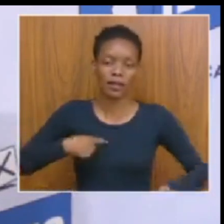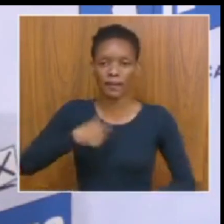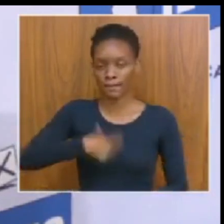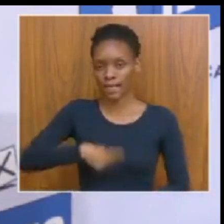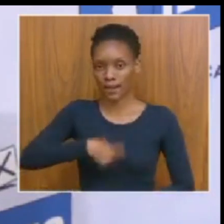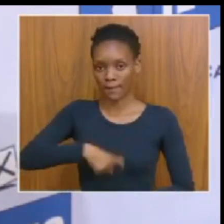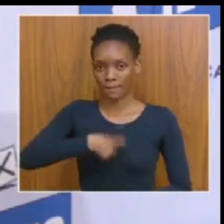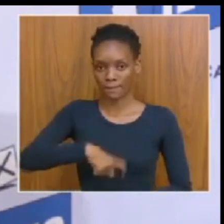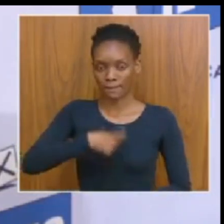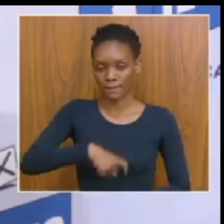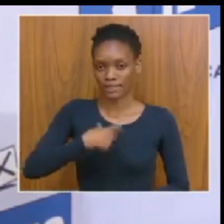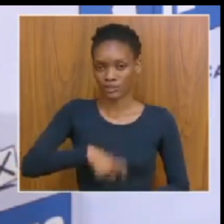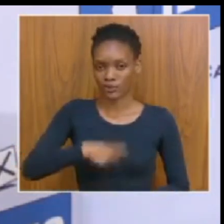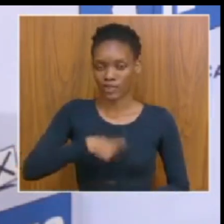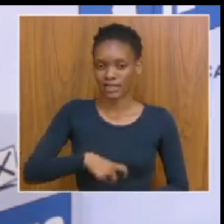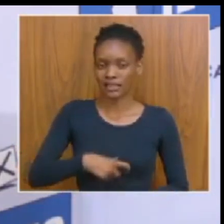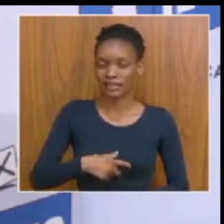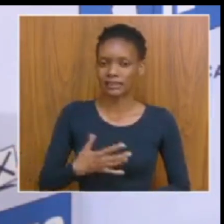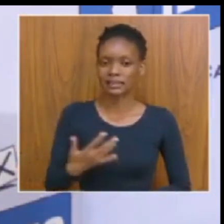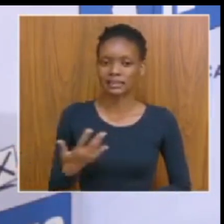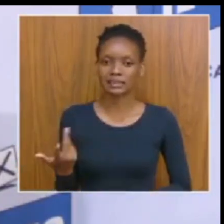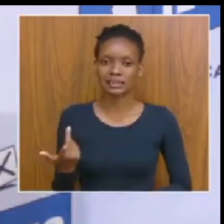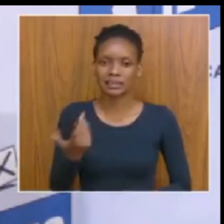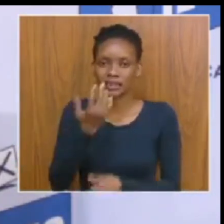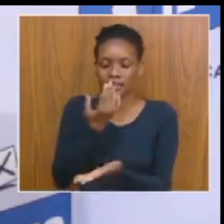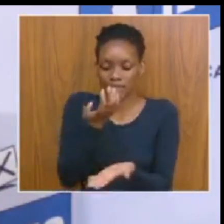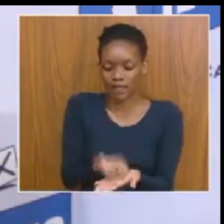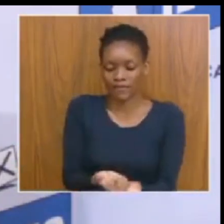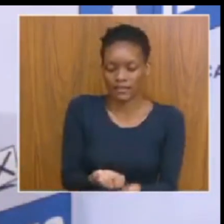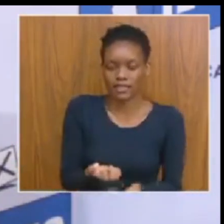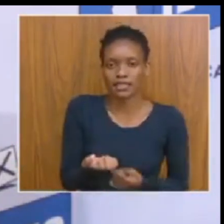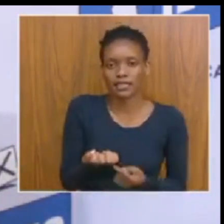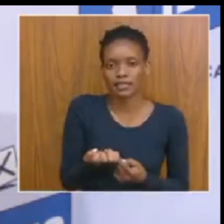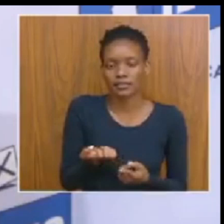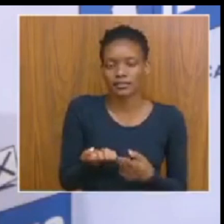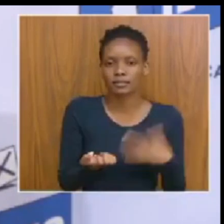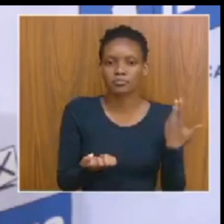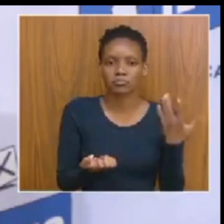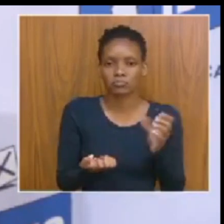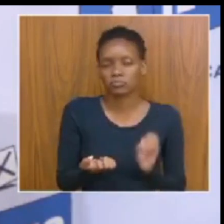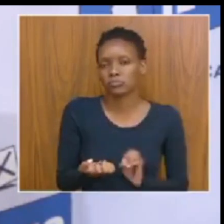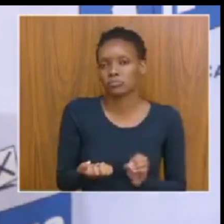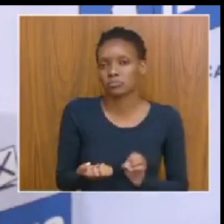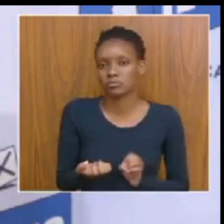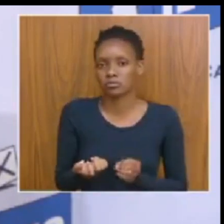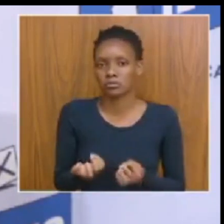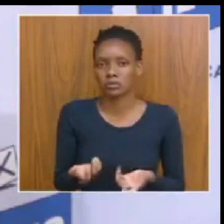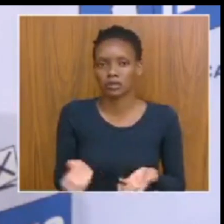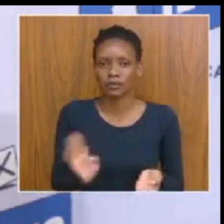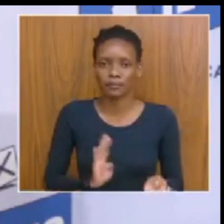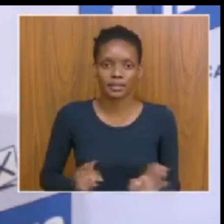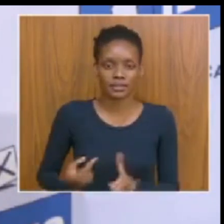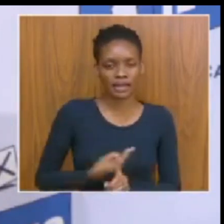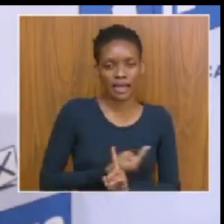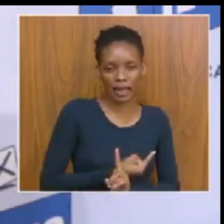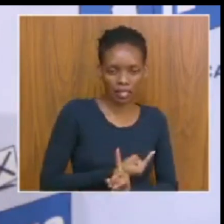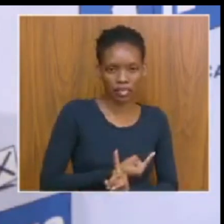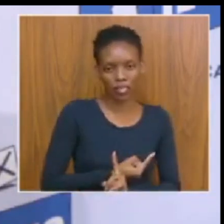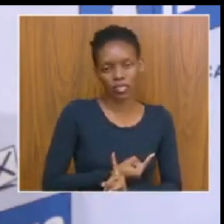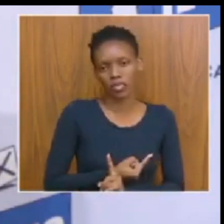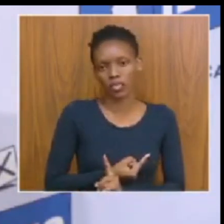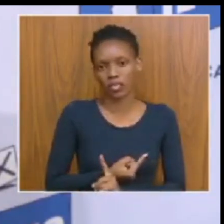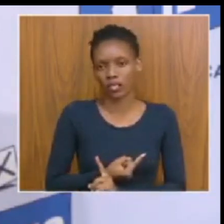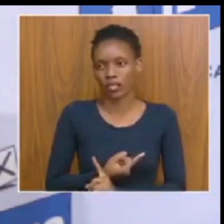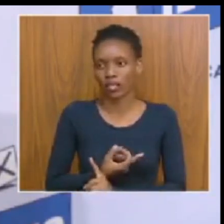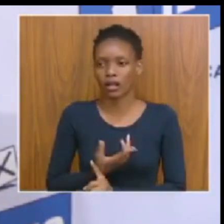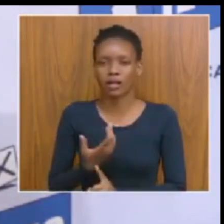absent any substantive evidential material establishing misconduct on the side of Commissioner Love, then there